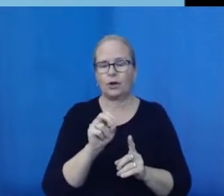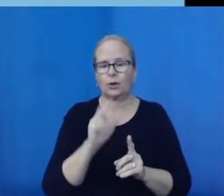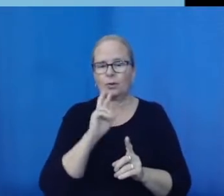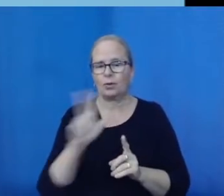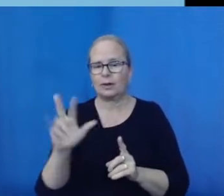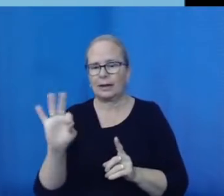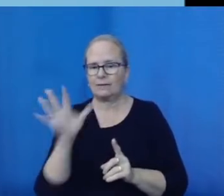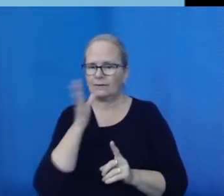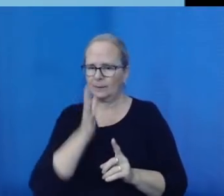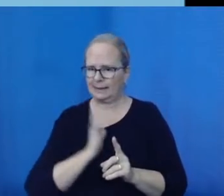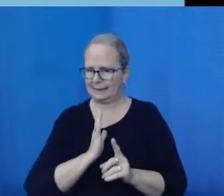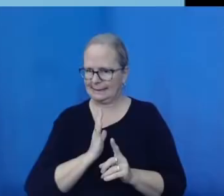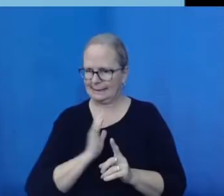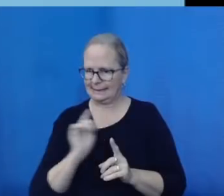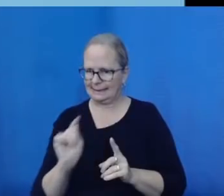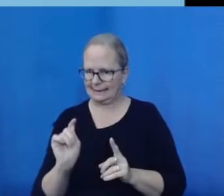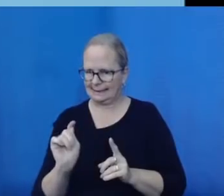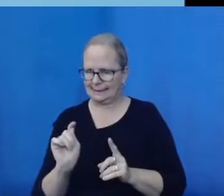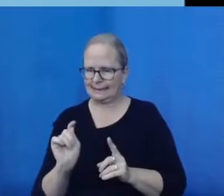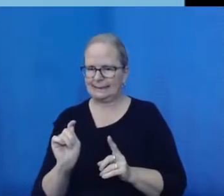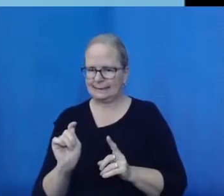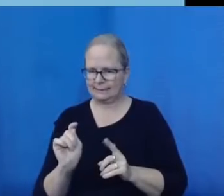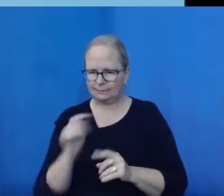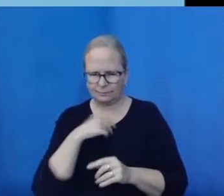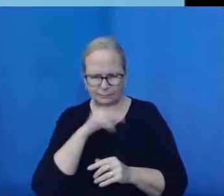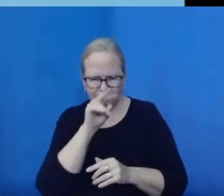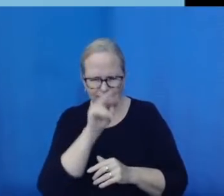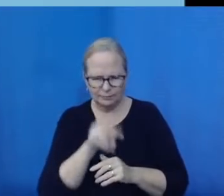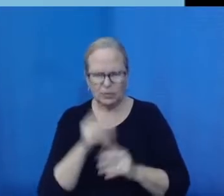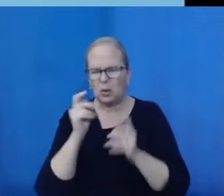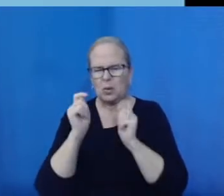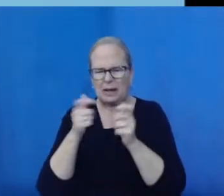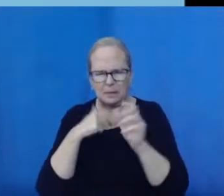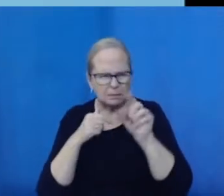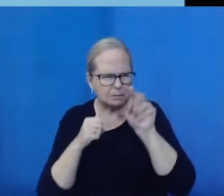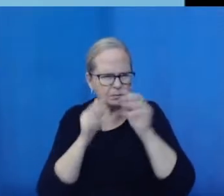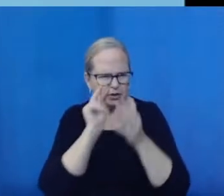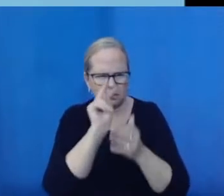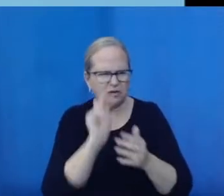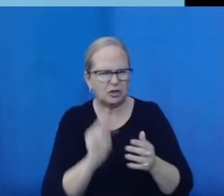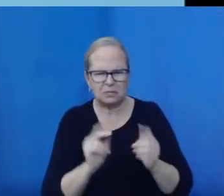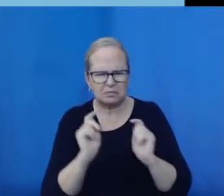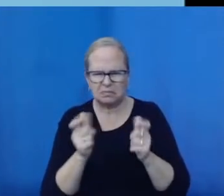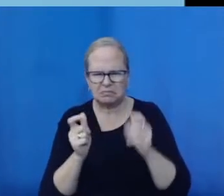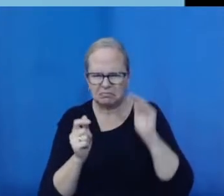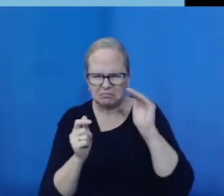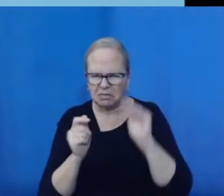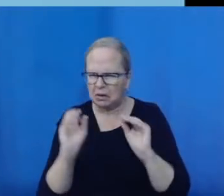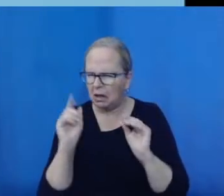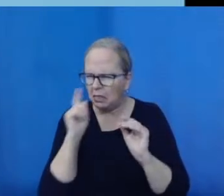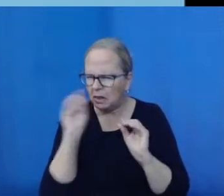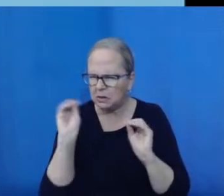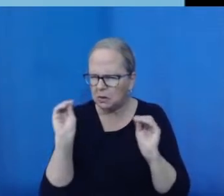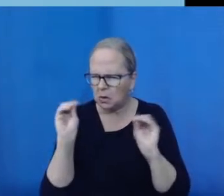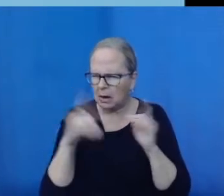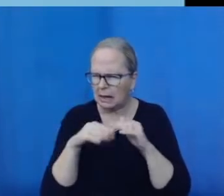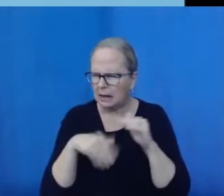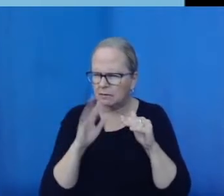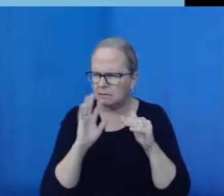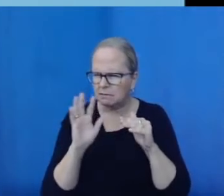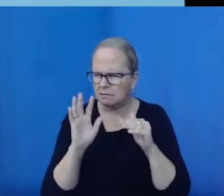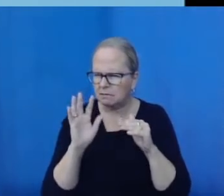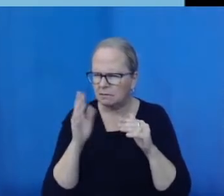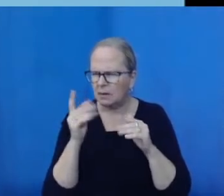I saw anybody under the age of 50 other than those 2. But every death is a life